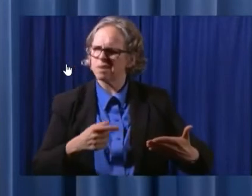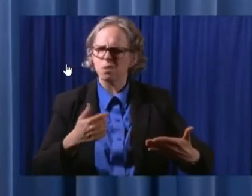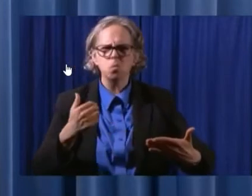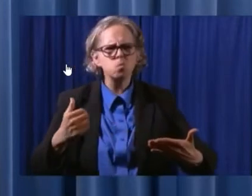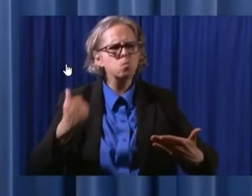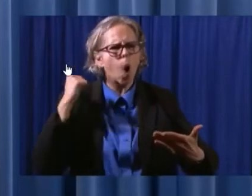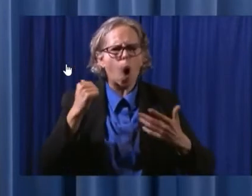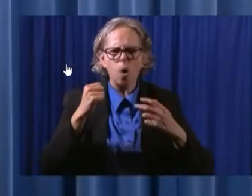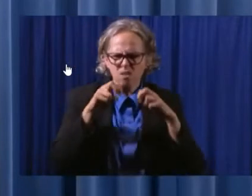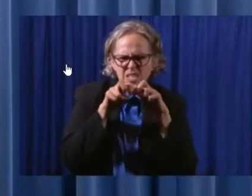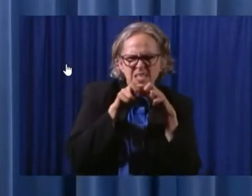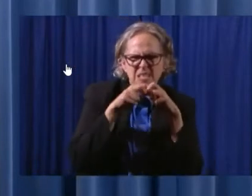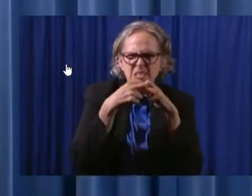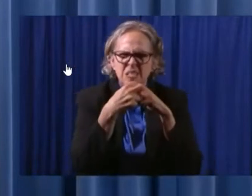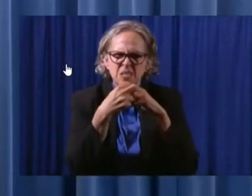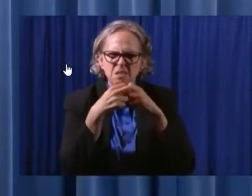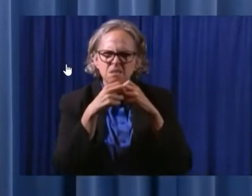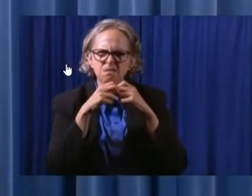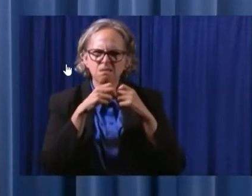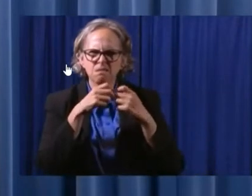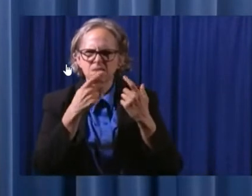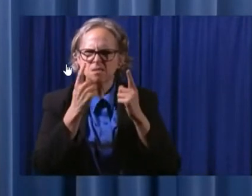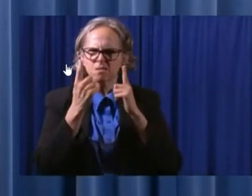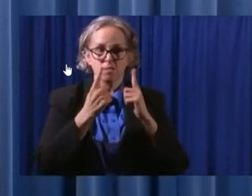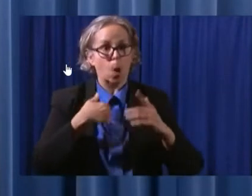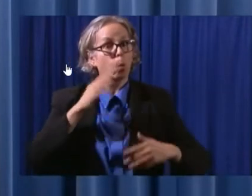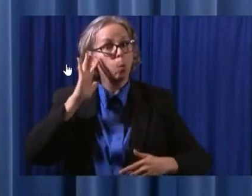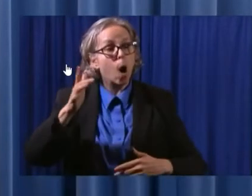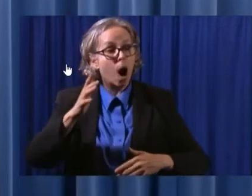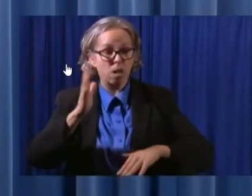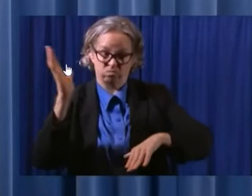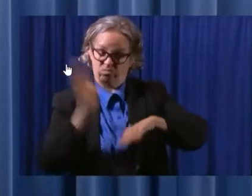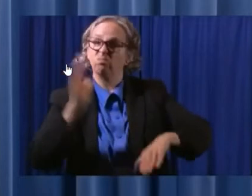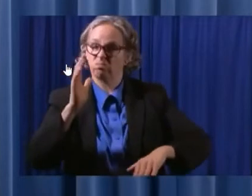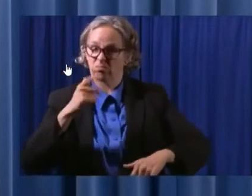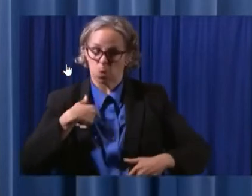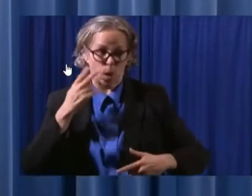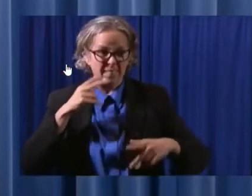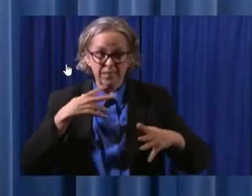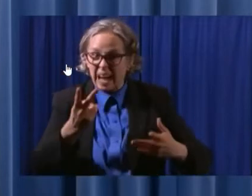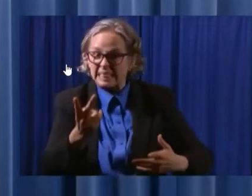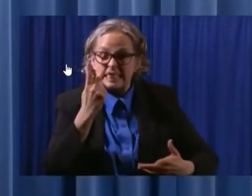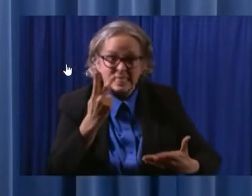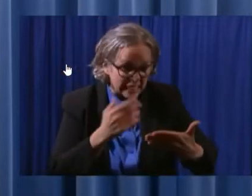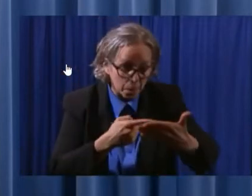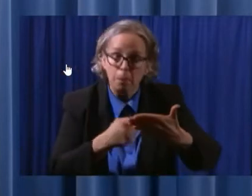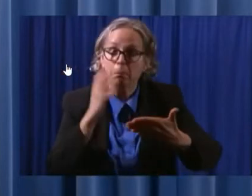cracking down on those individuals. So that will be taking place. To